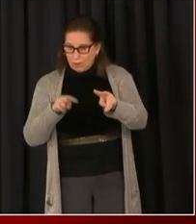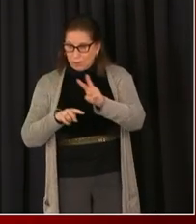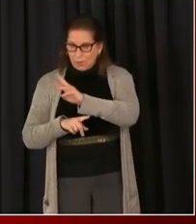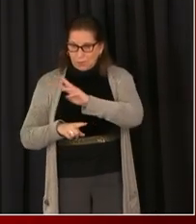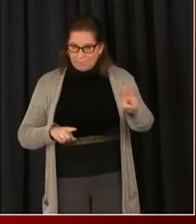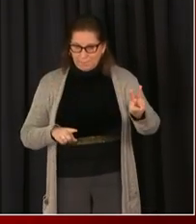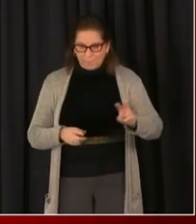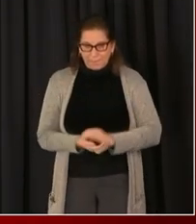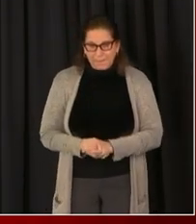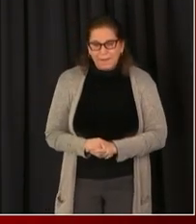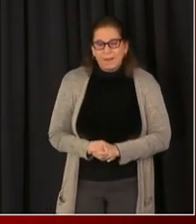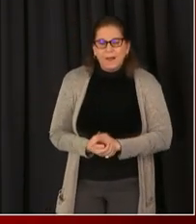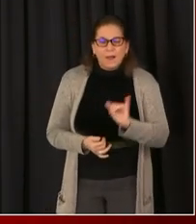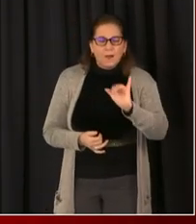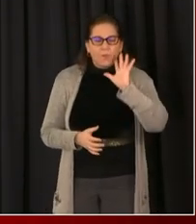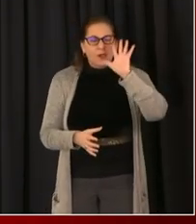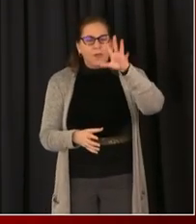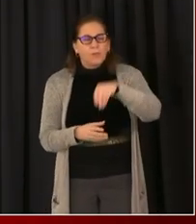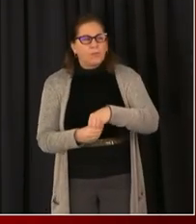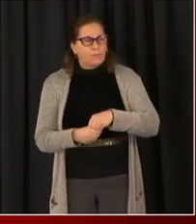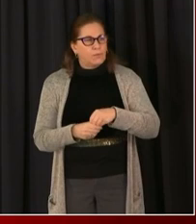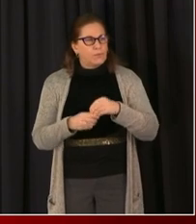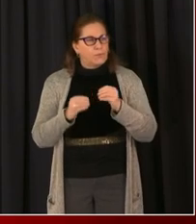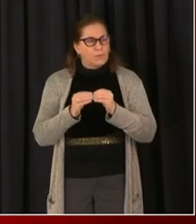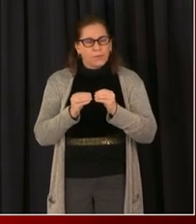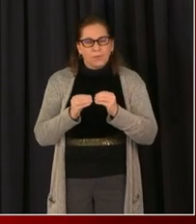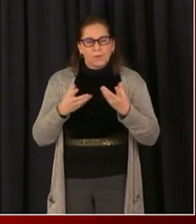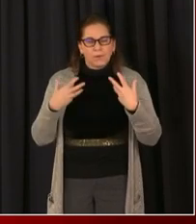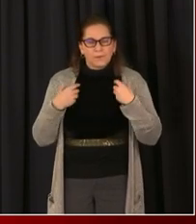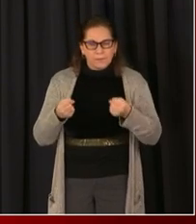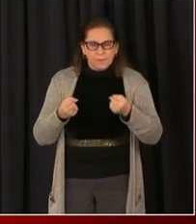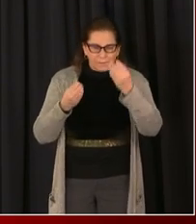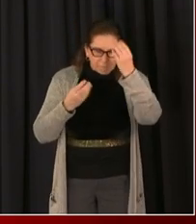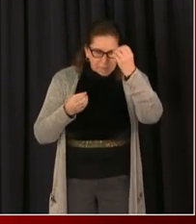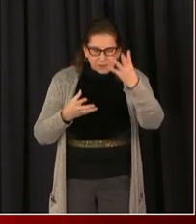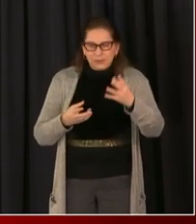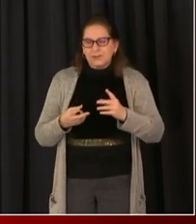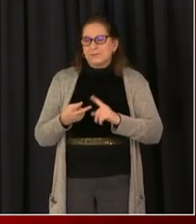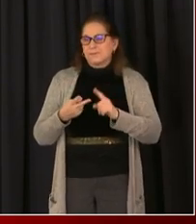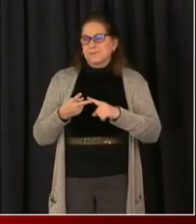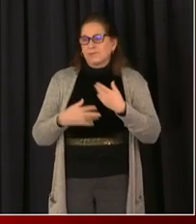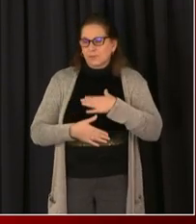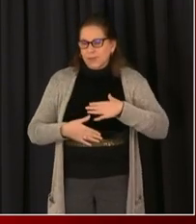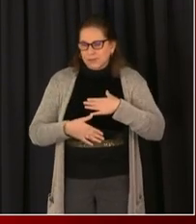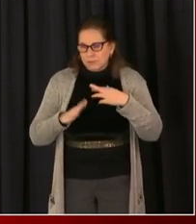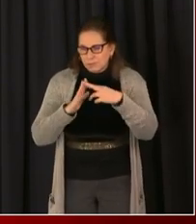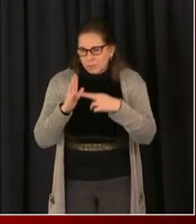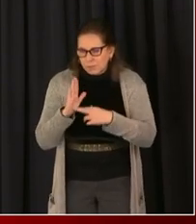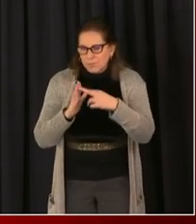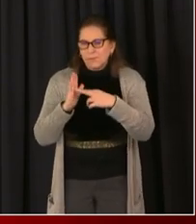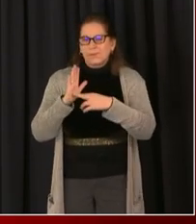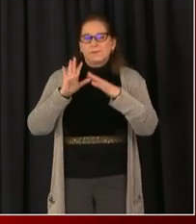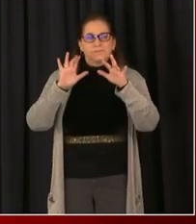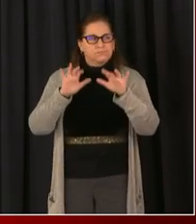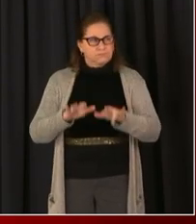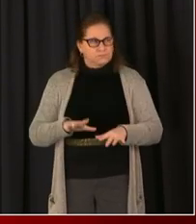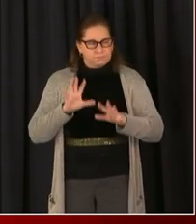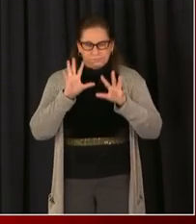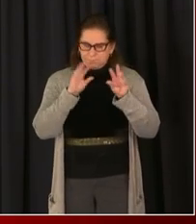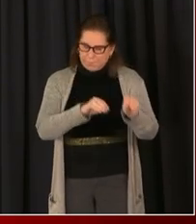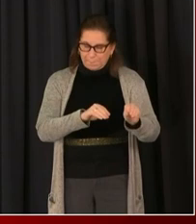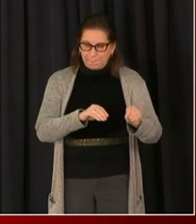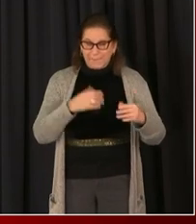to sports and recreation. Now I want to move on to talk about our recovery and more to